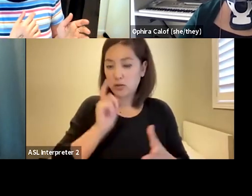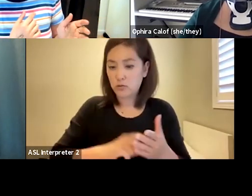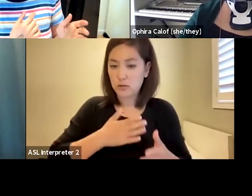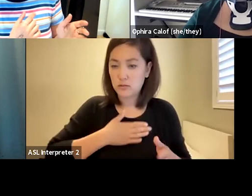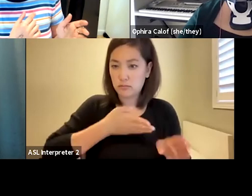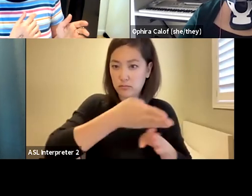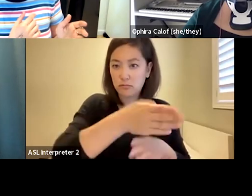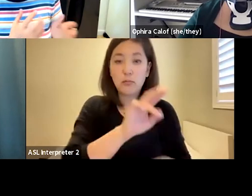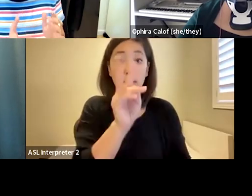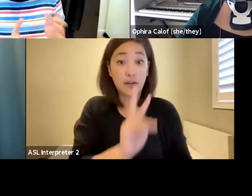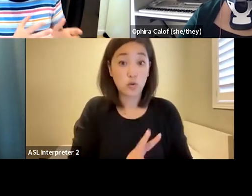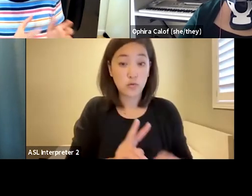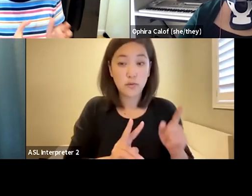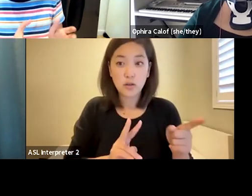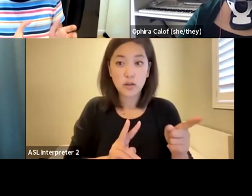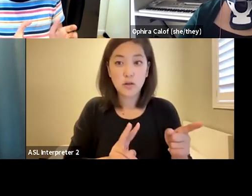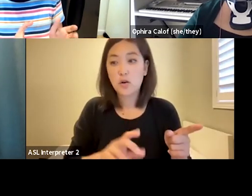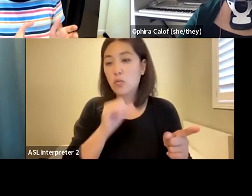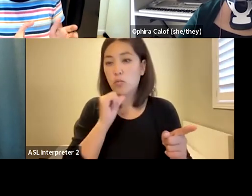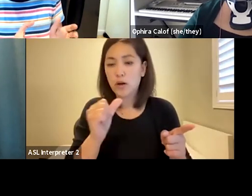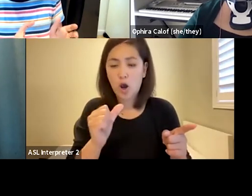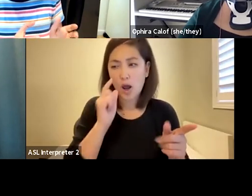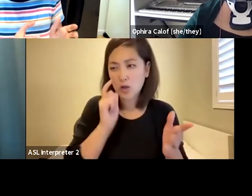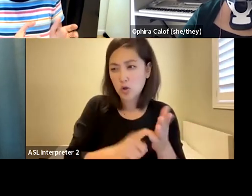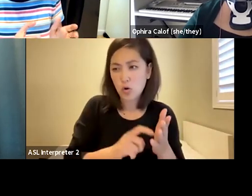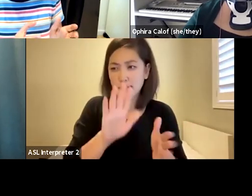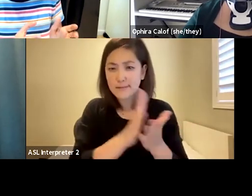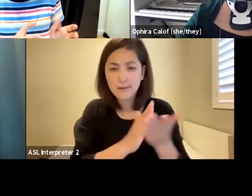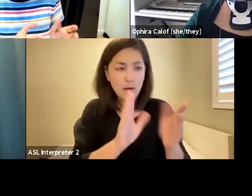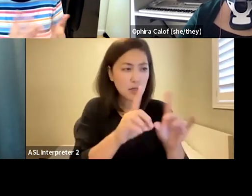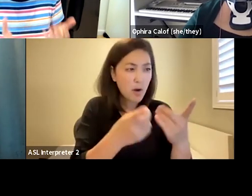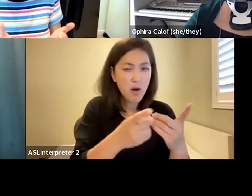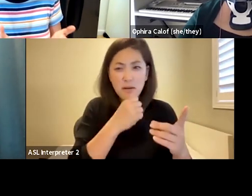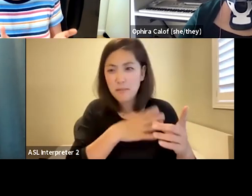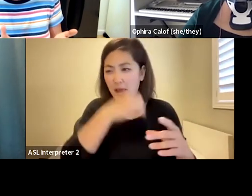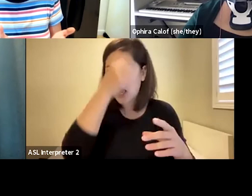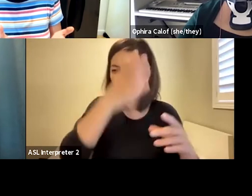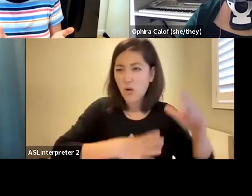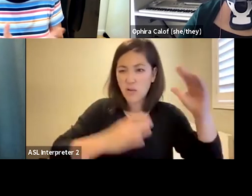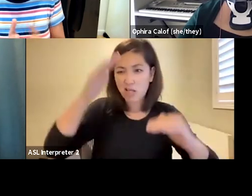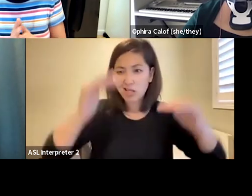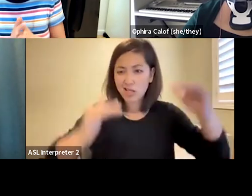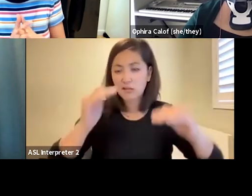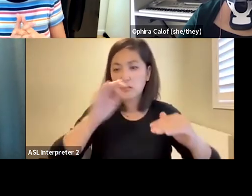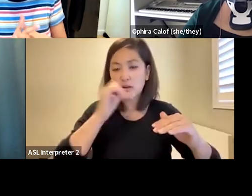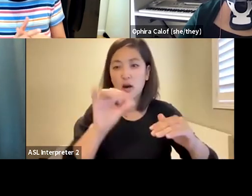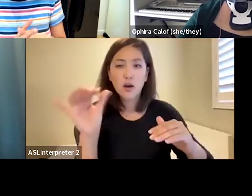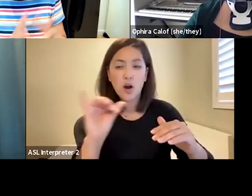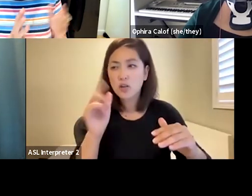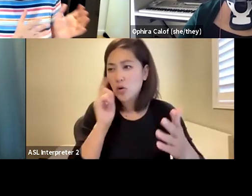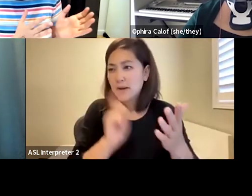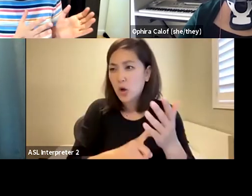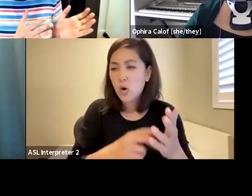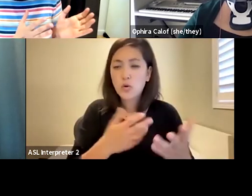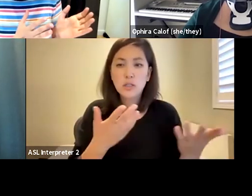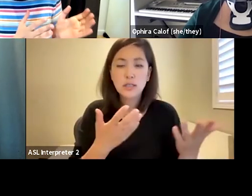we were not gender balanced in certain departments, and we didn't have enough creatives of color in certain departments. So we